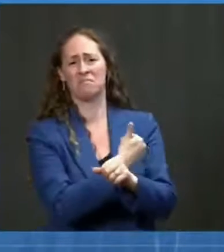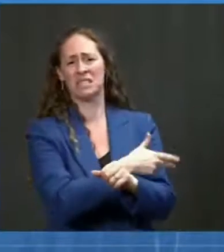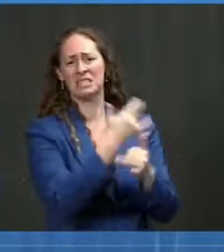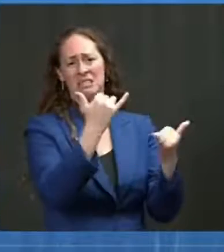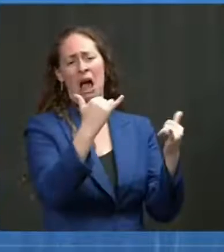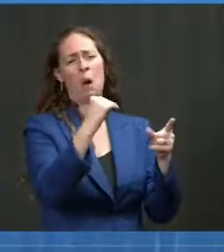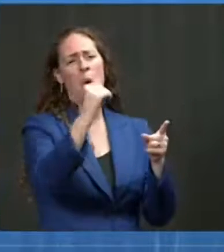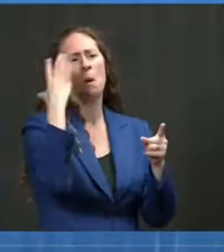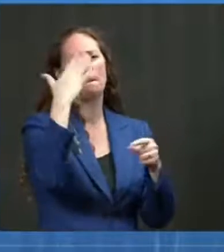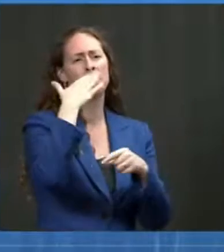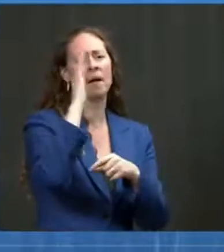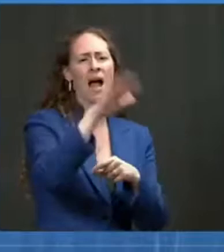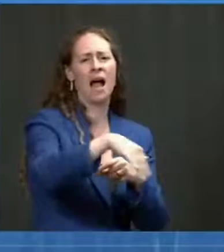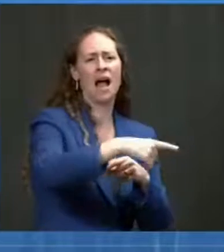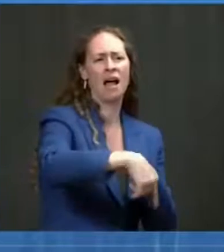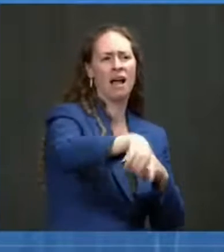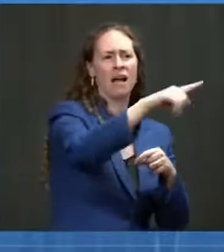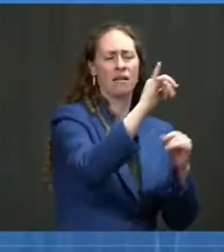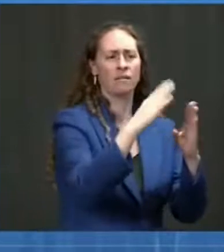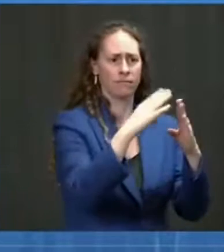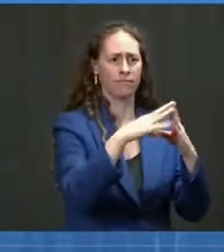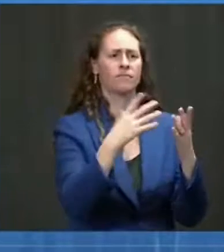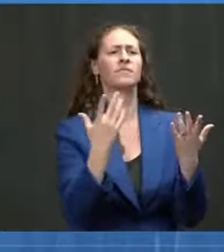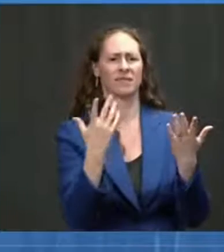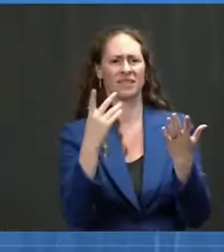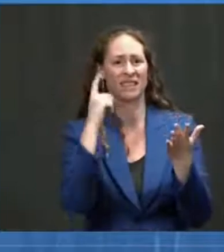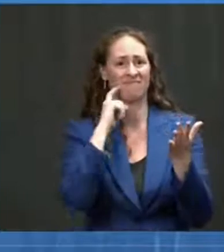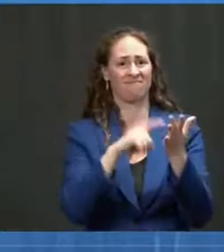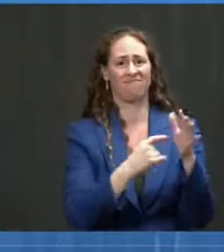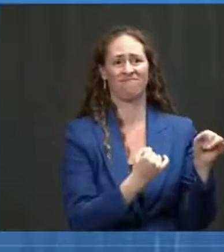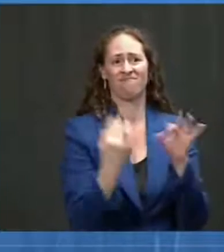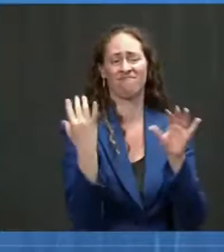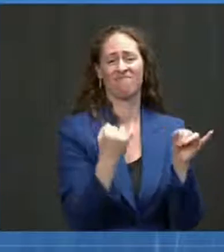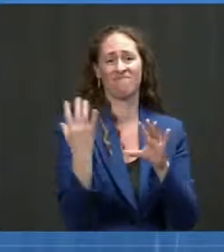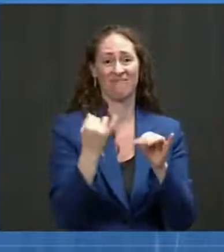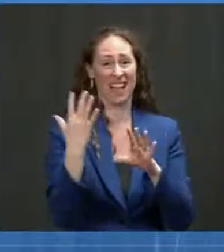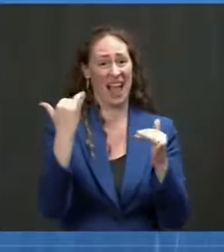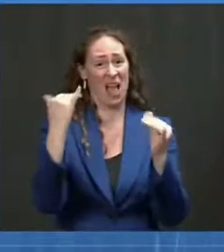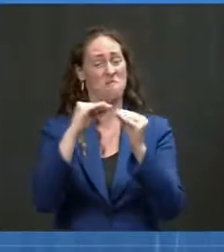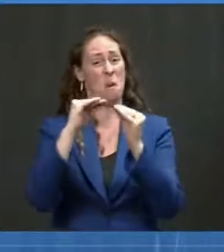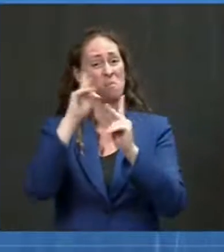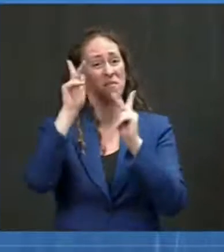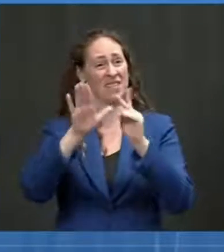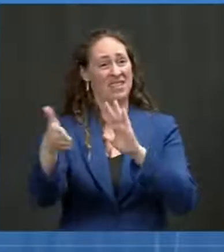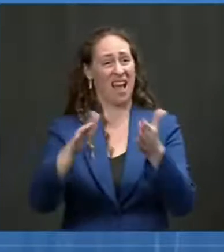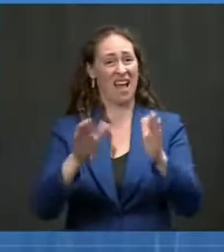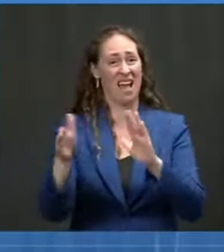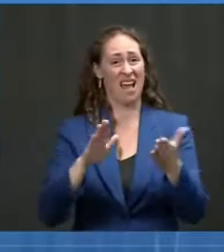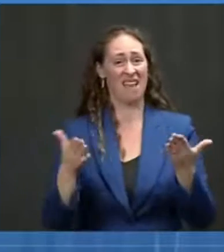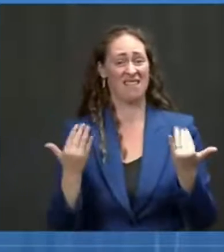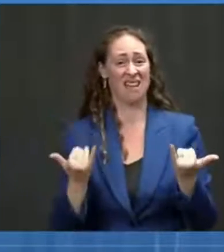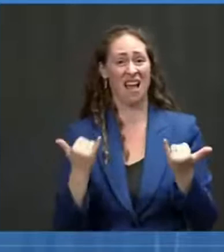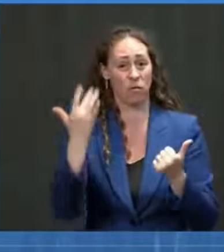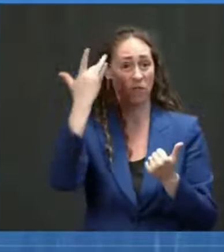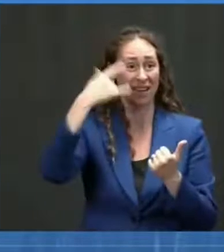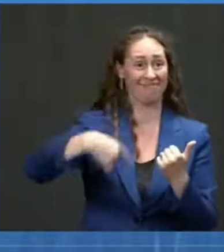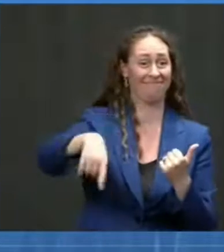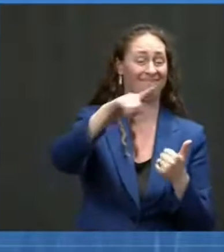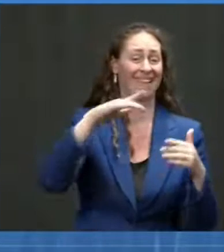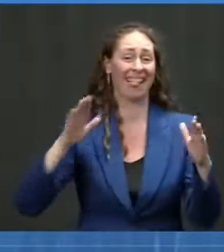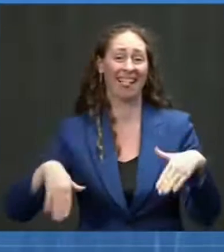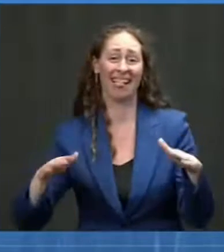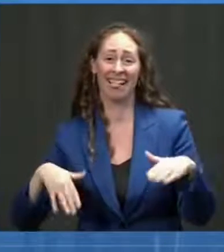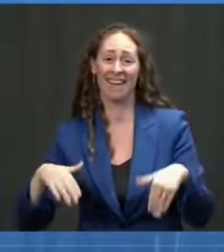more people who are in the hospital, and tragically, more people are dying of COVID-19. We are currently averaging